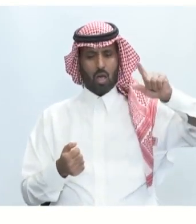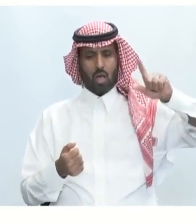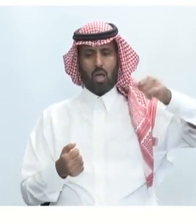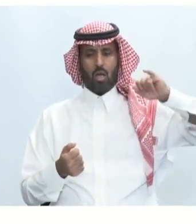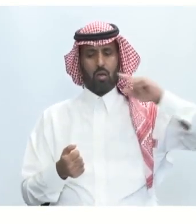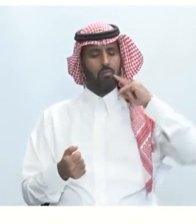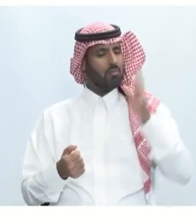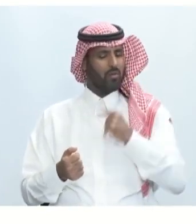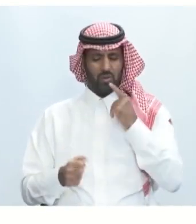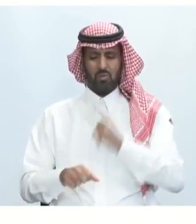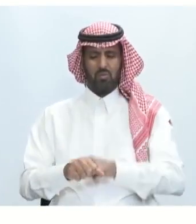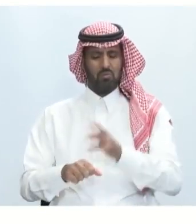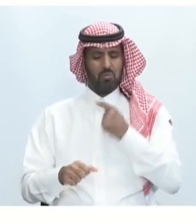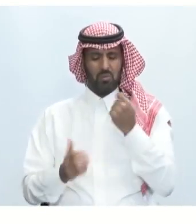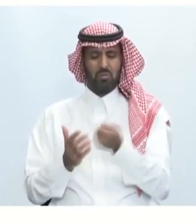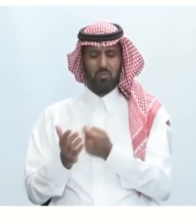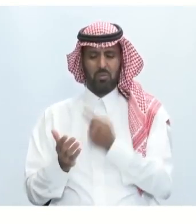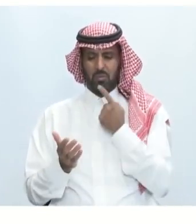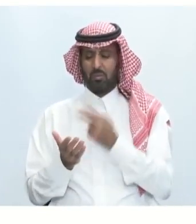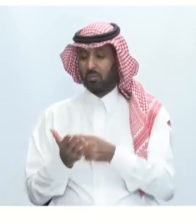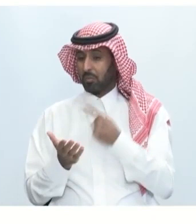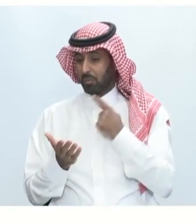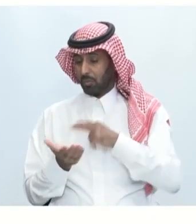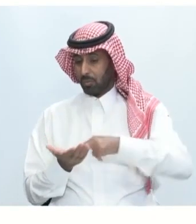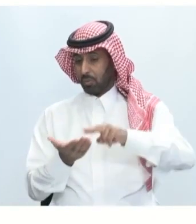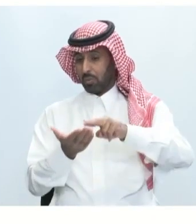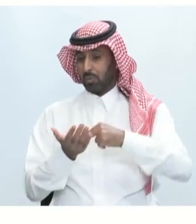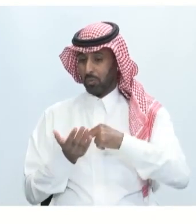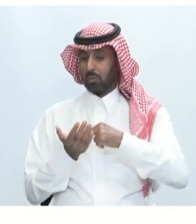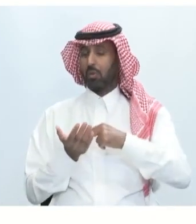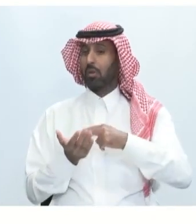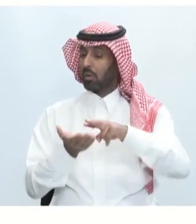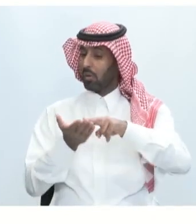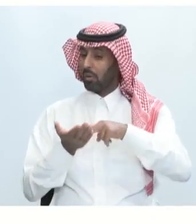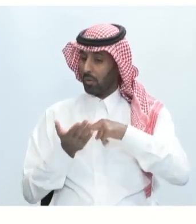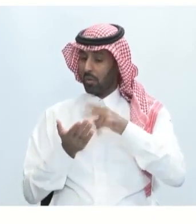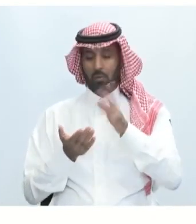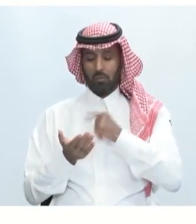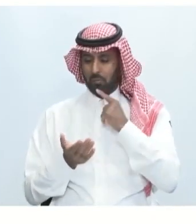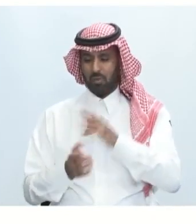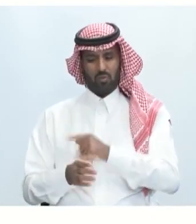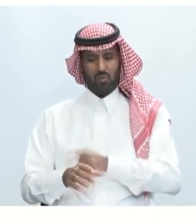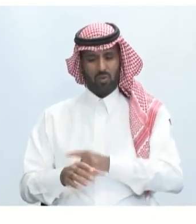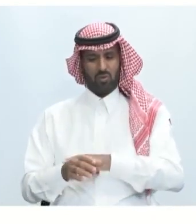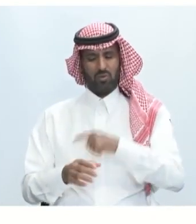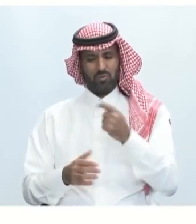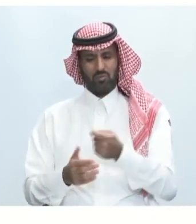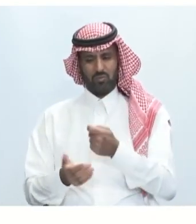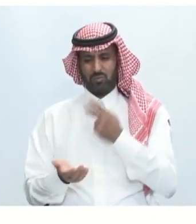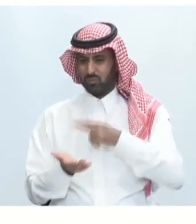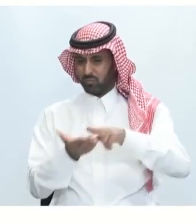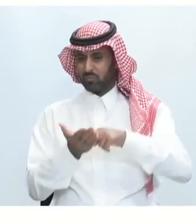So Ali wrote the letter for him. Notice here, Ali didn't have time to write.